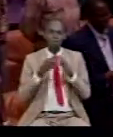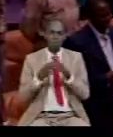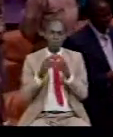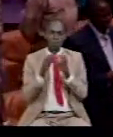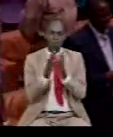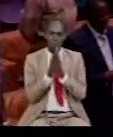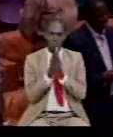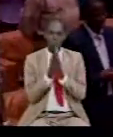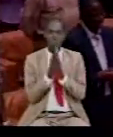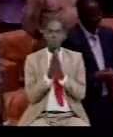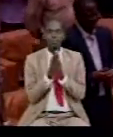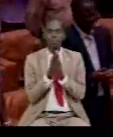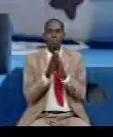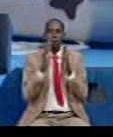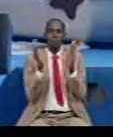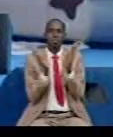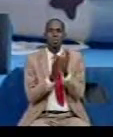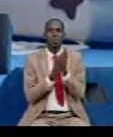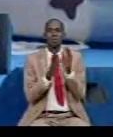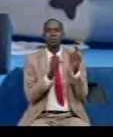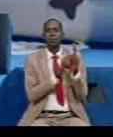Prepare your heart. Praise the Lord.